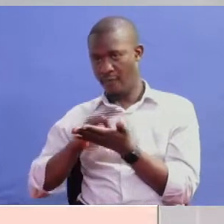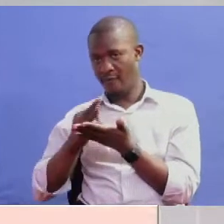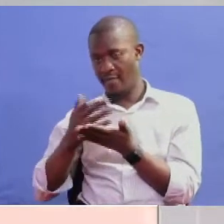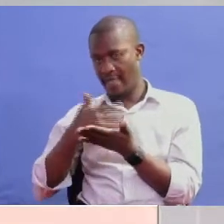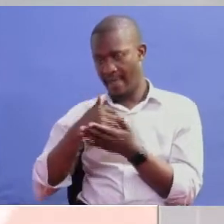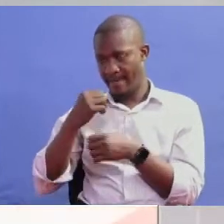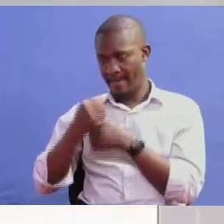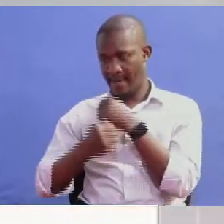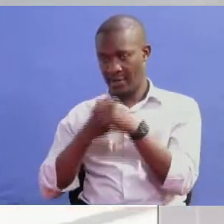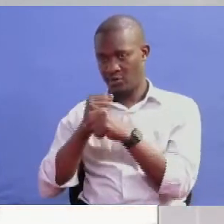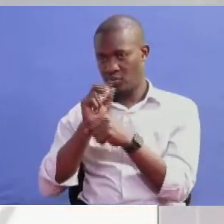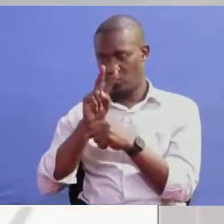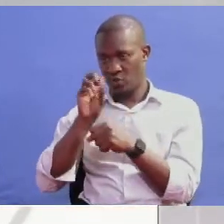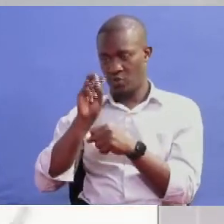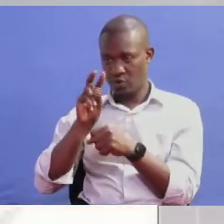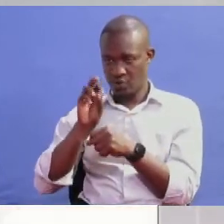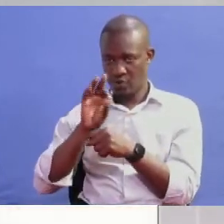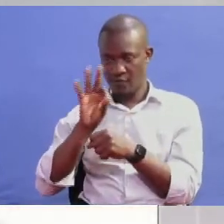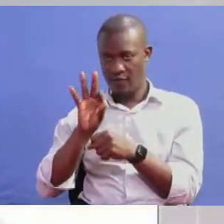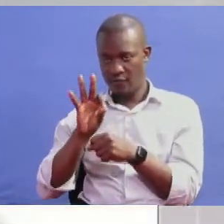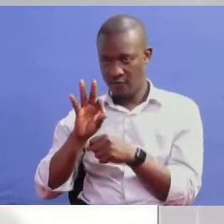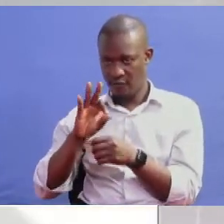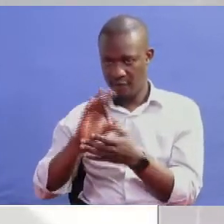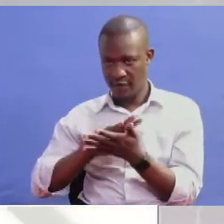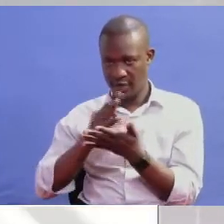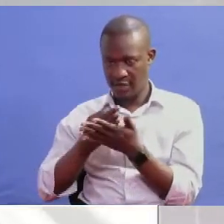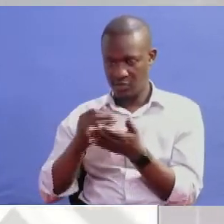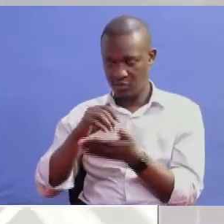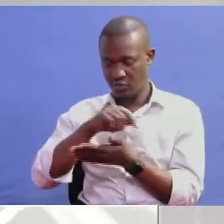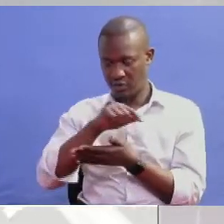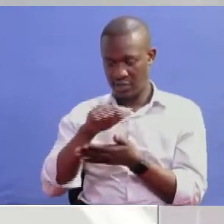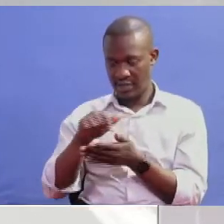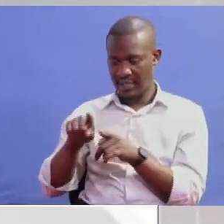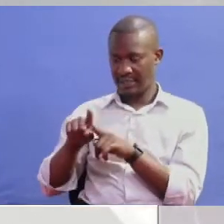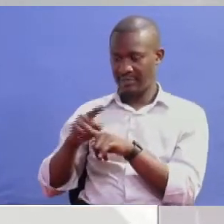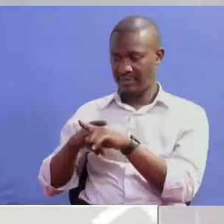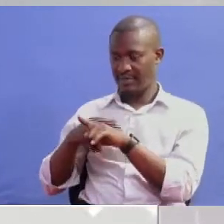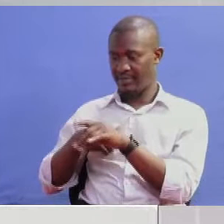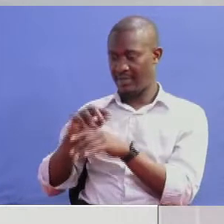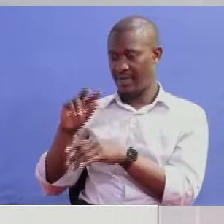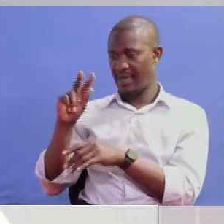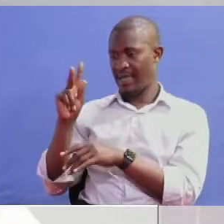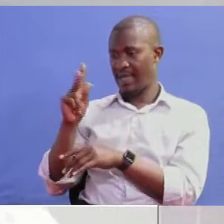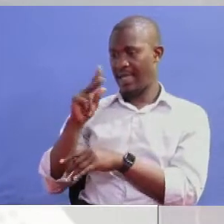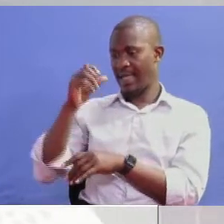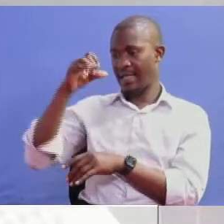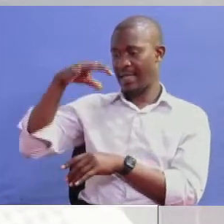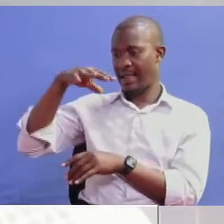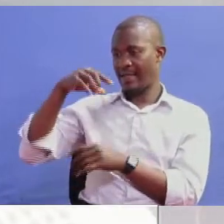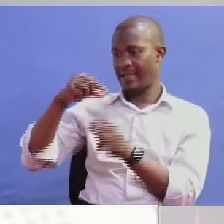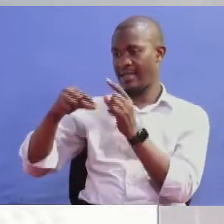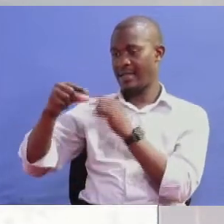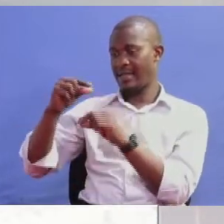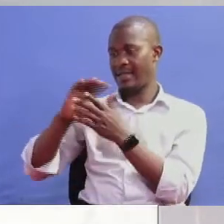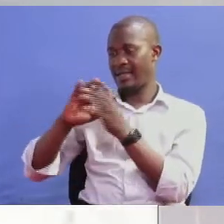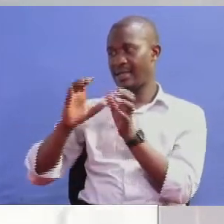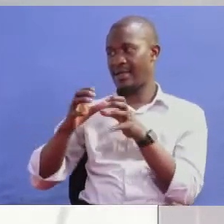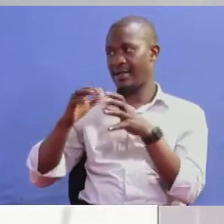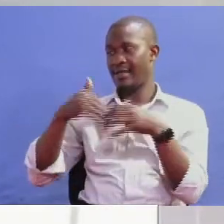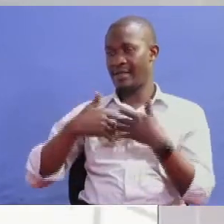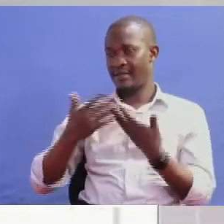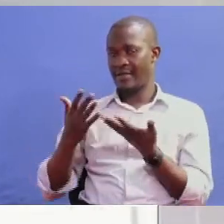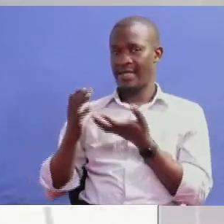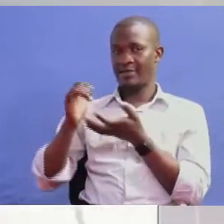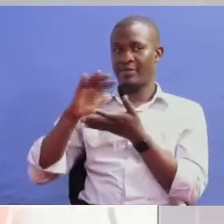year 2023-2024 financial cycle. At the same time, Kenya Electricity Generating Company KENGEN is expected